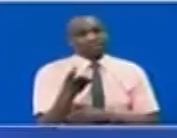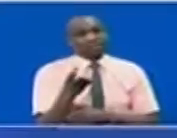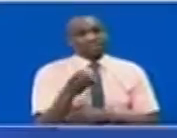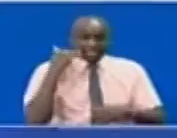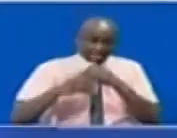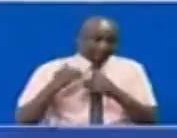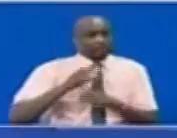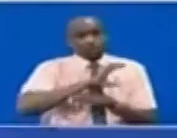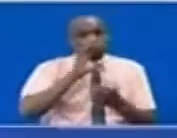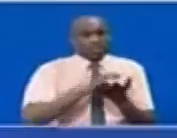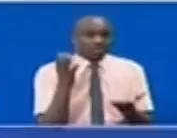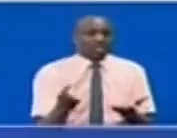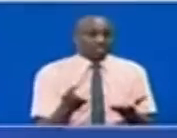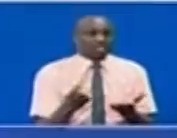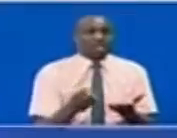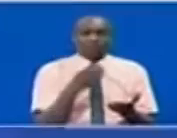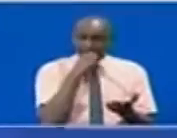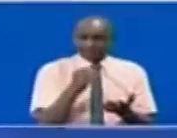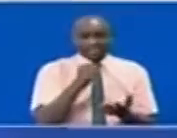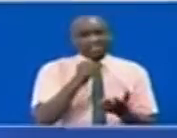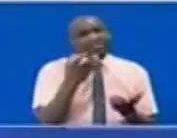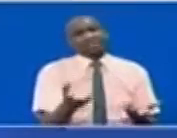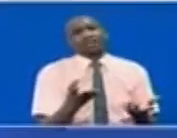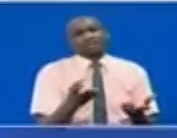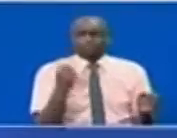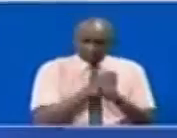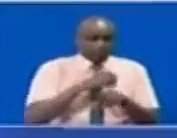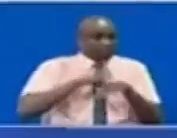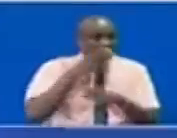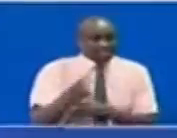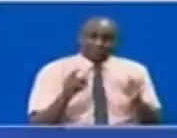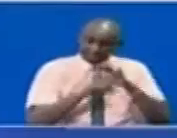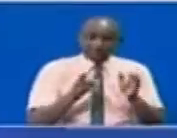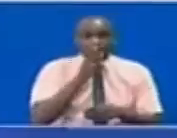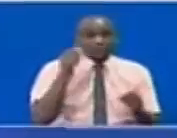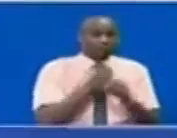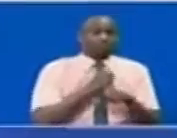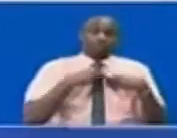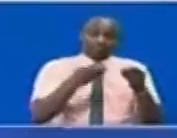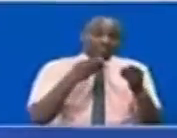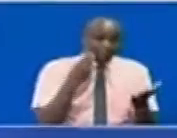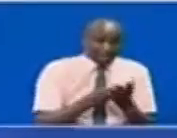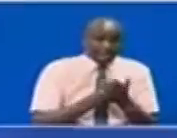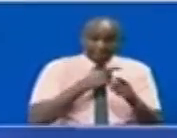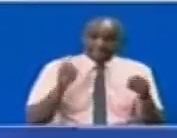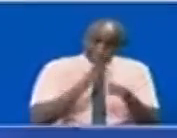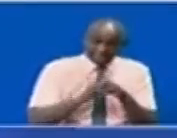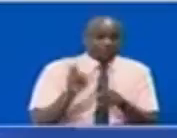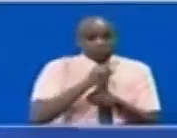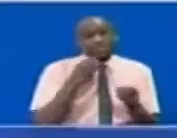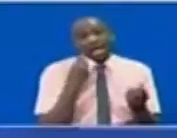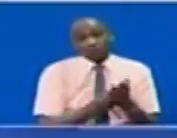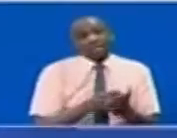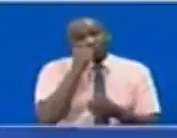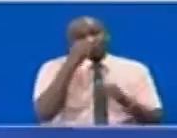neighboring constituency. Not even $1 billion, we needed 500. Mm-hmm. We can't get it. The Ministry of Water can never give us money, but they are busy spending about